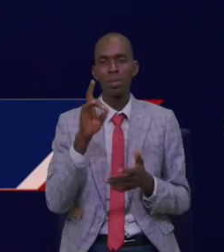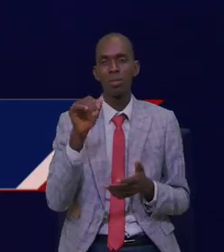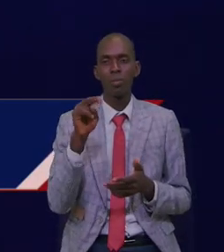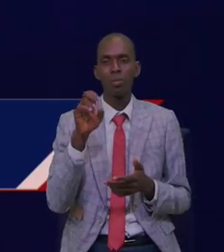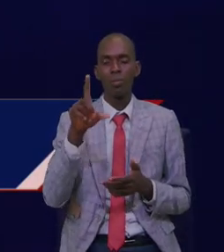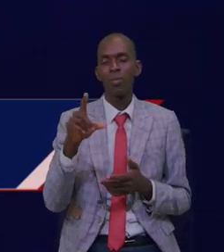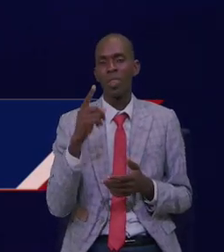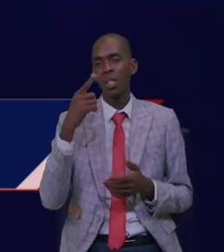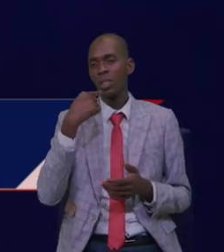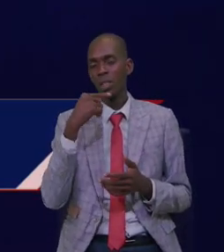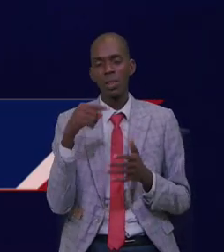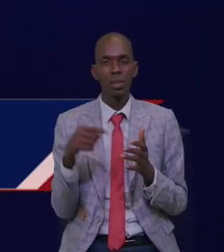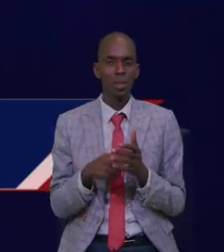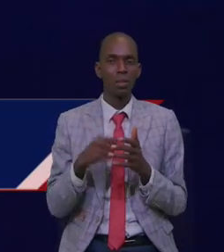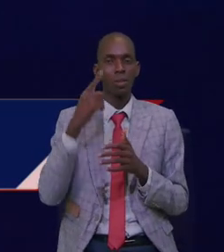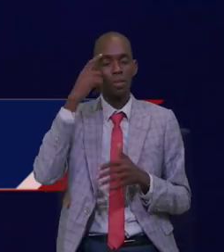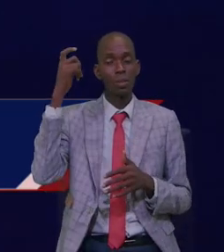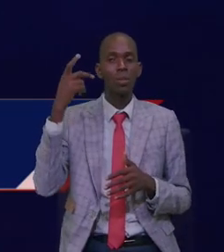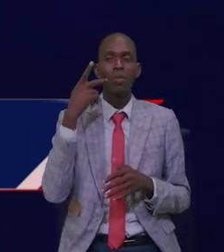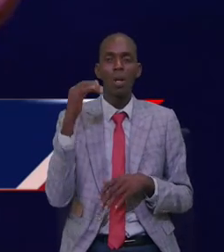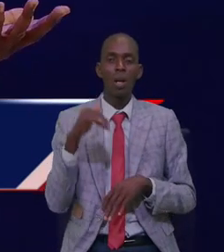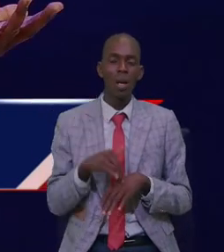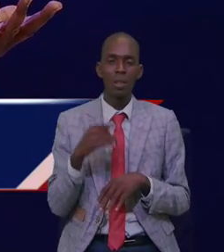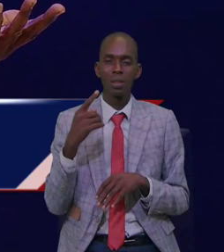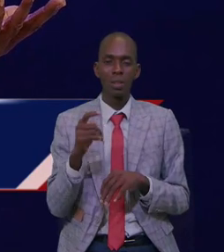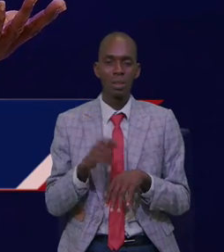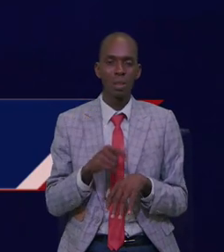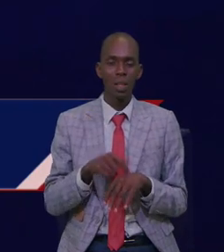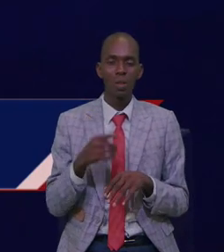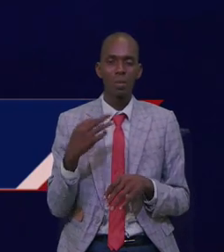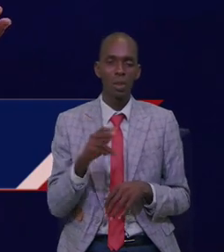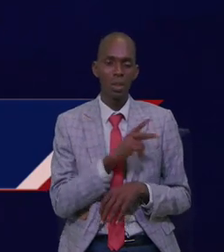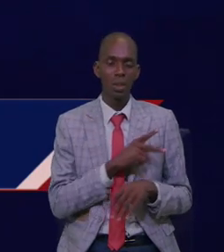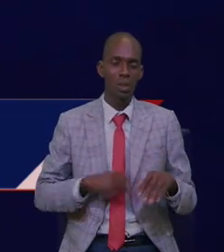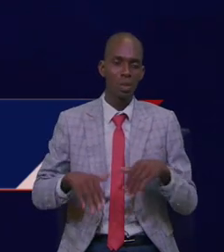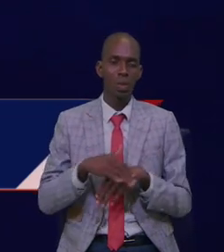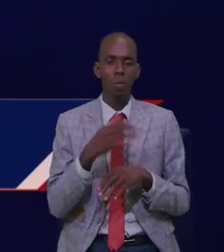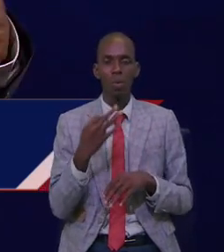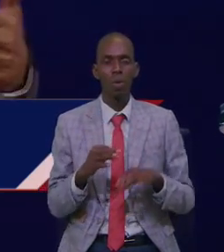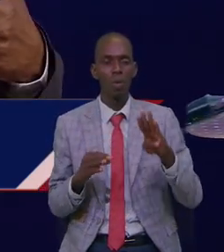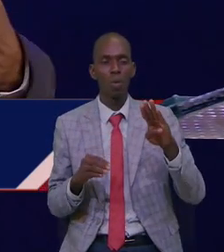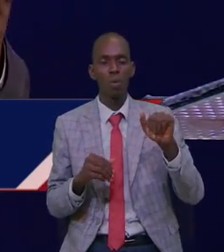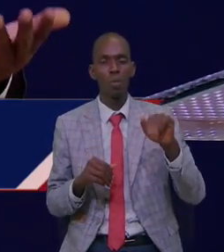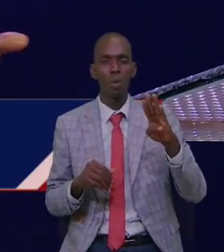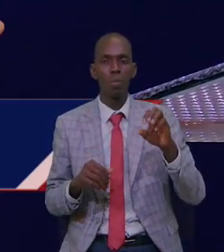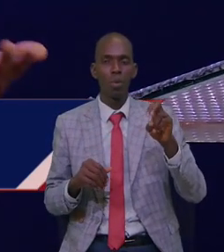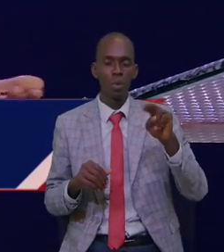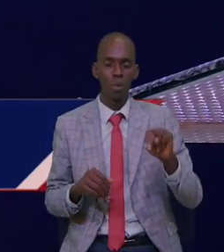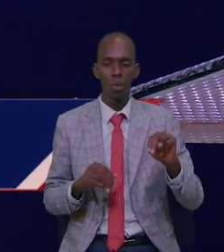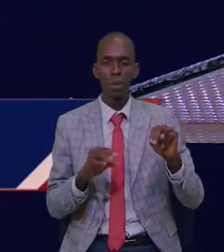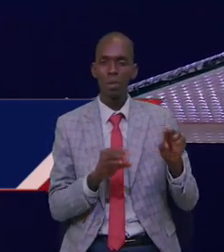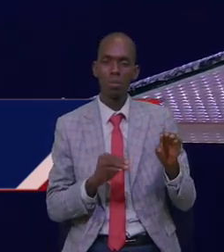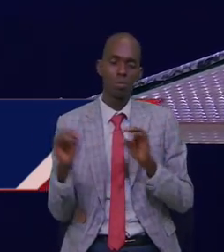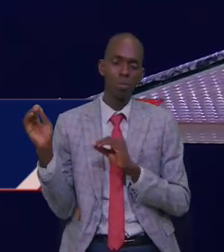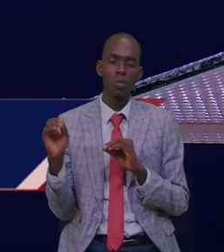Babylonian empire gone and were drawing nearer, and then the Medo-Persian government gone, were drawing nearer, the Grecian